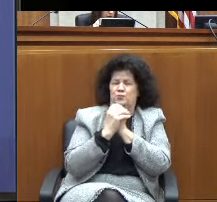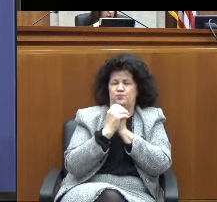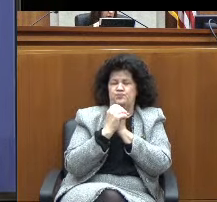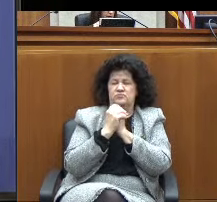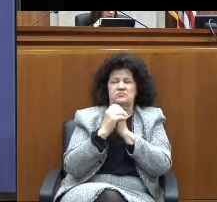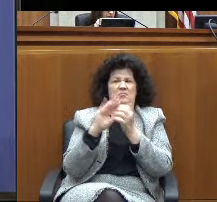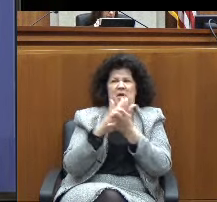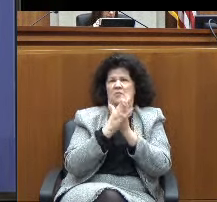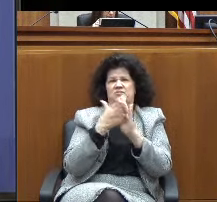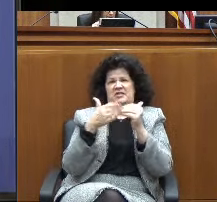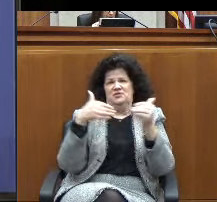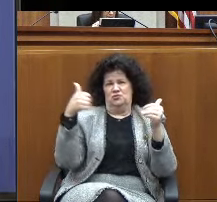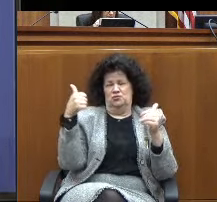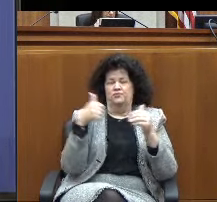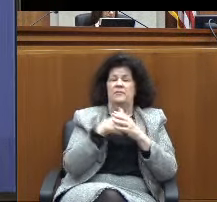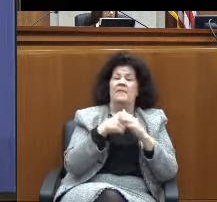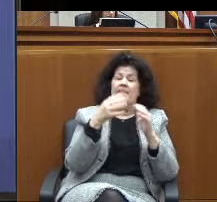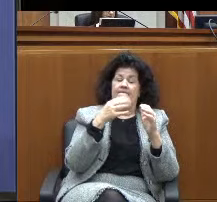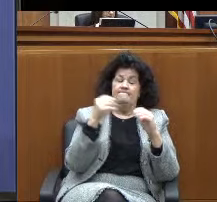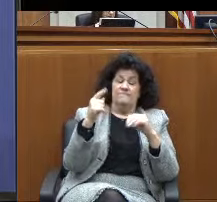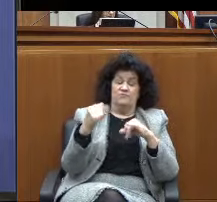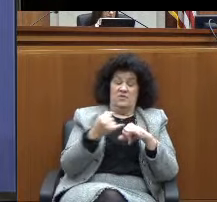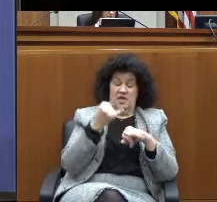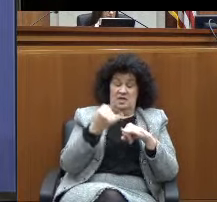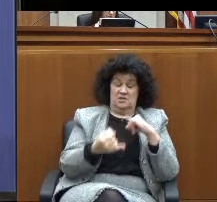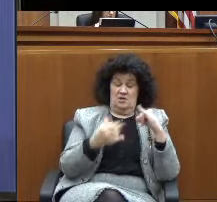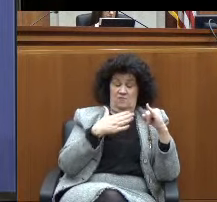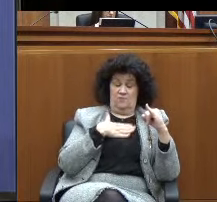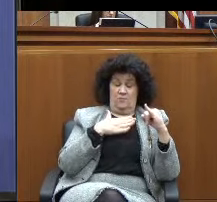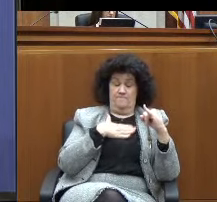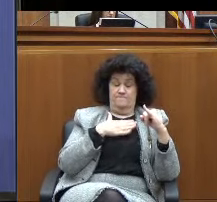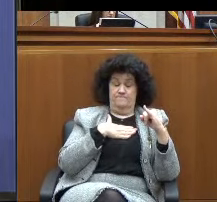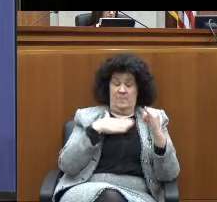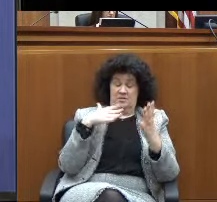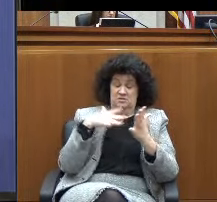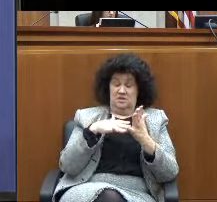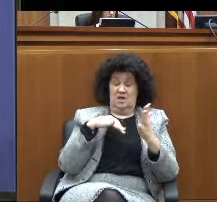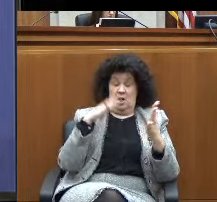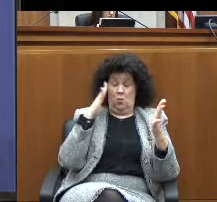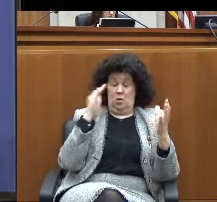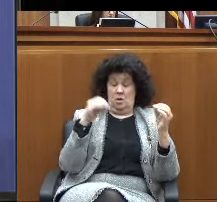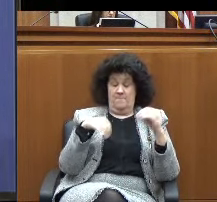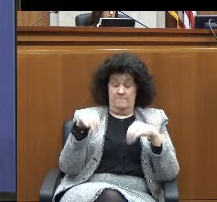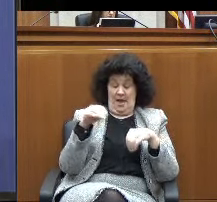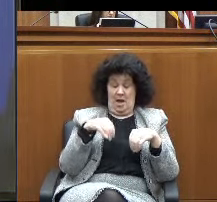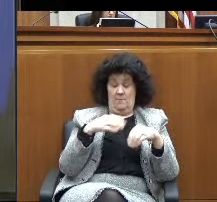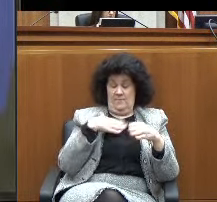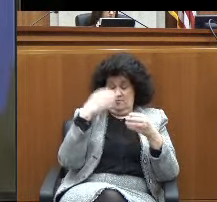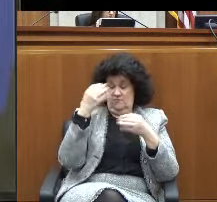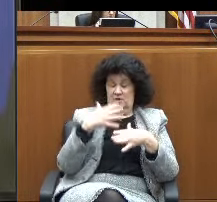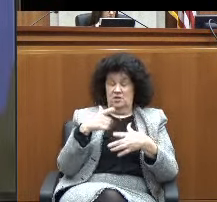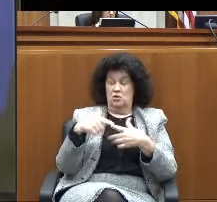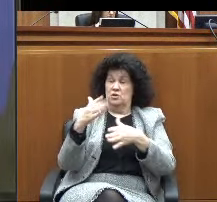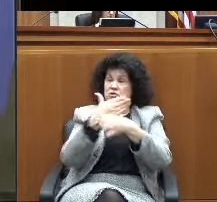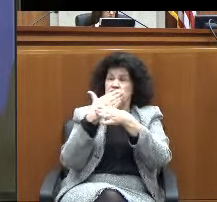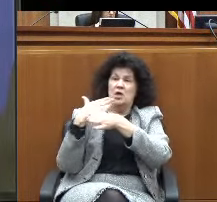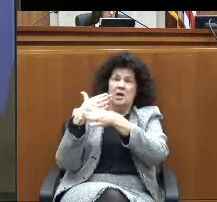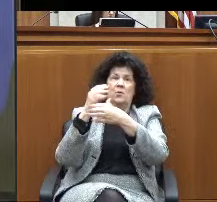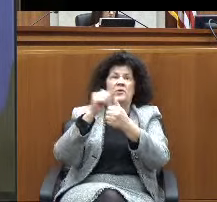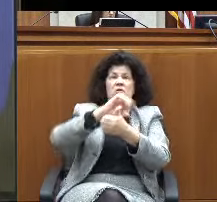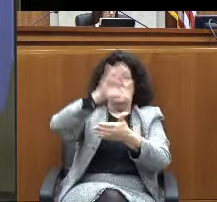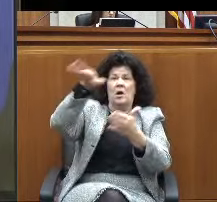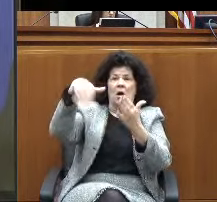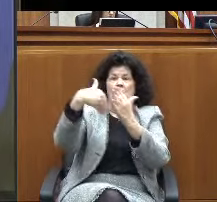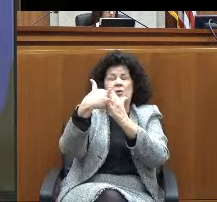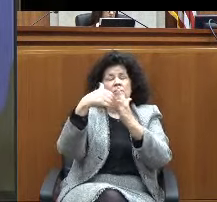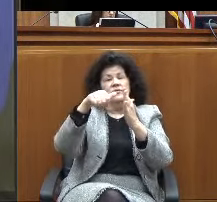the ask is easier. At the end of my fellowship, I'll be compiling all the information to be shared with other school systems throughout Louisiana,